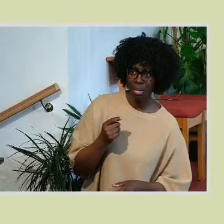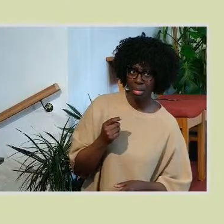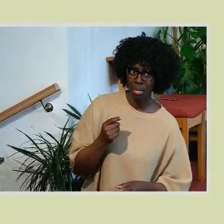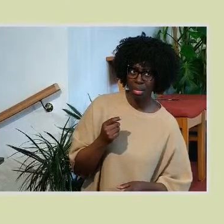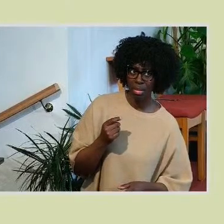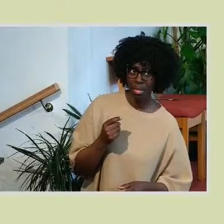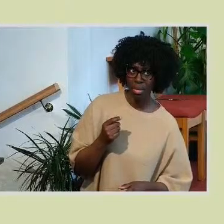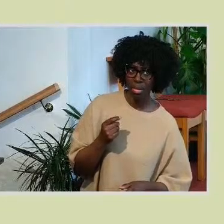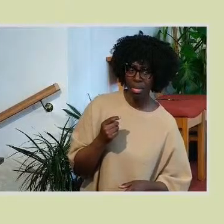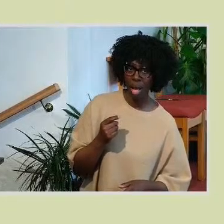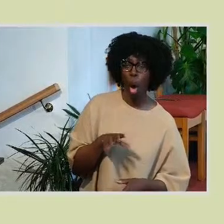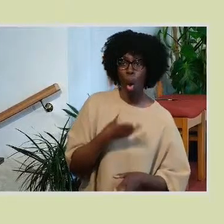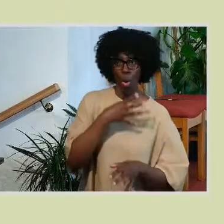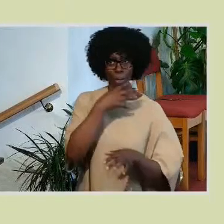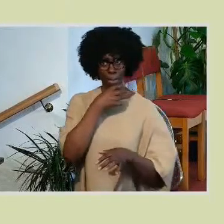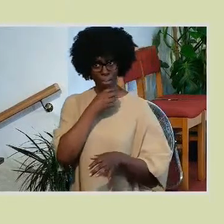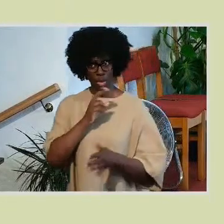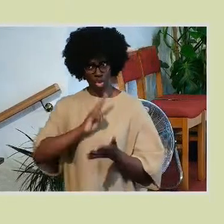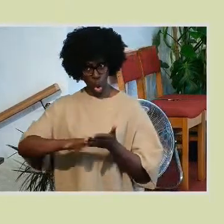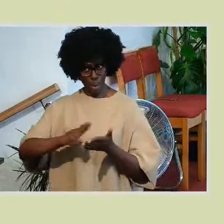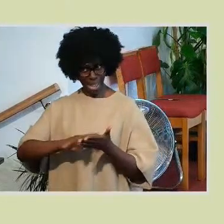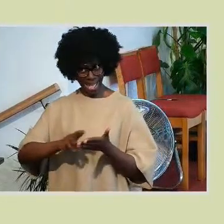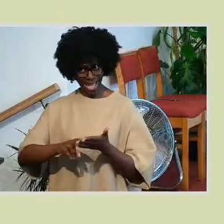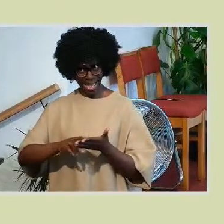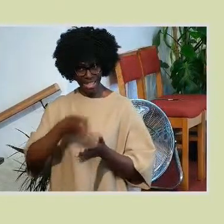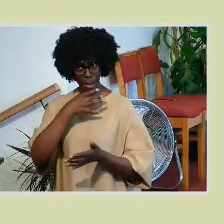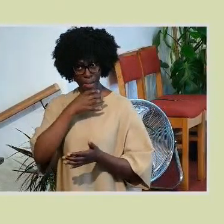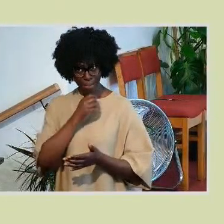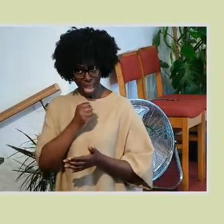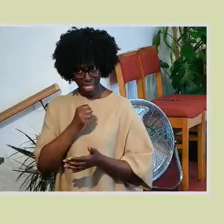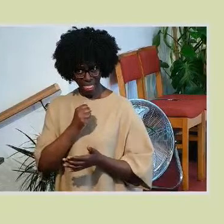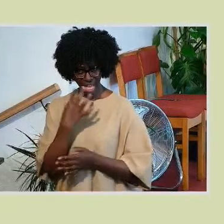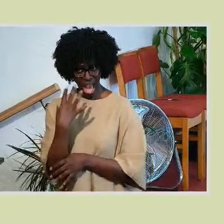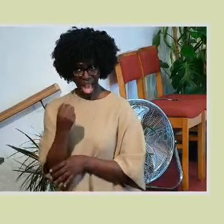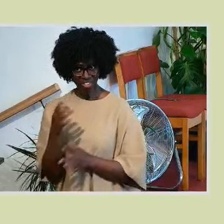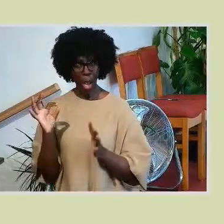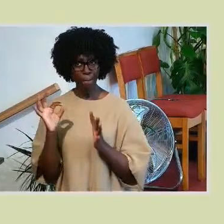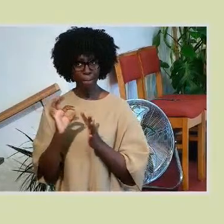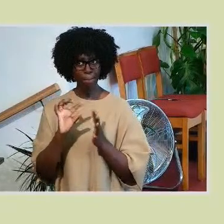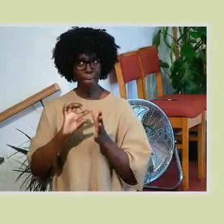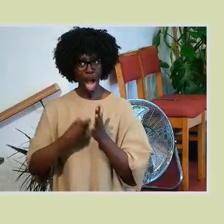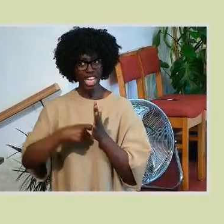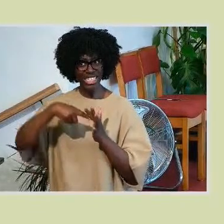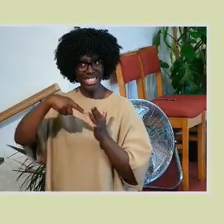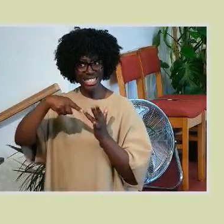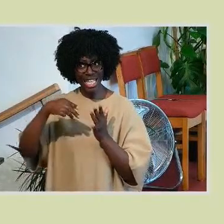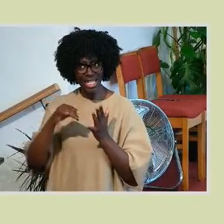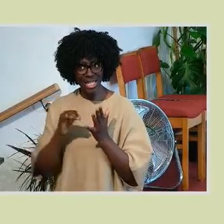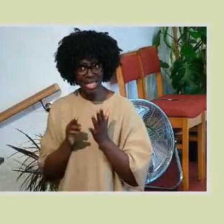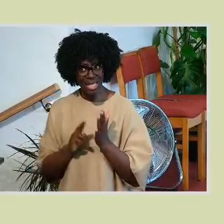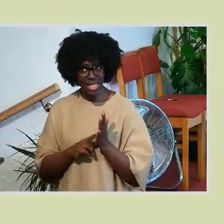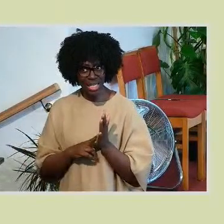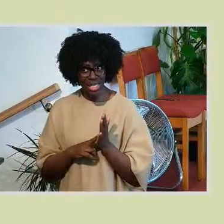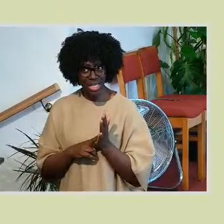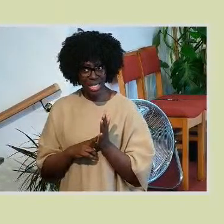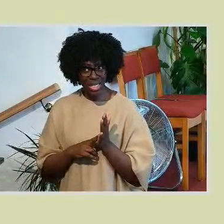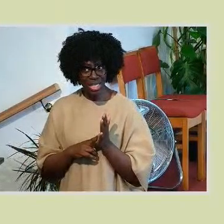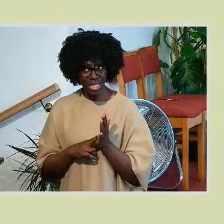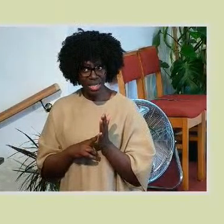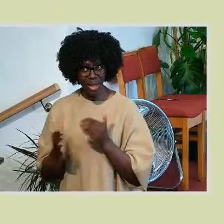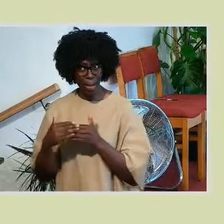Parkinson's disease. All right, so I'm not a Parkinson's expert, but I'm not too sure. I'm honestly, I don't know what the incidence is for Parkinson's